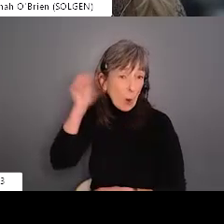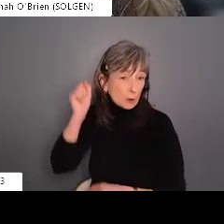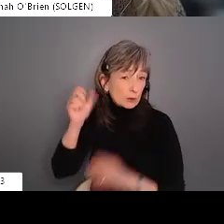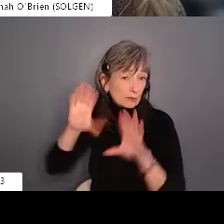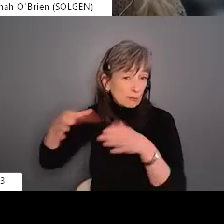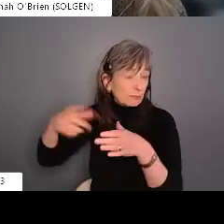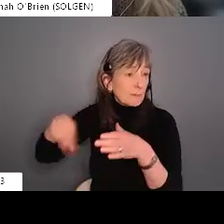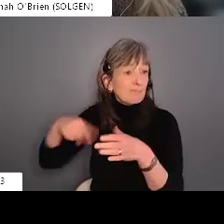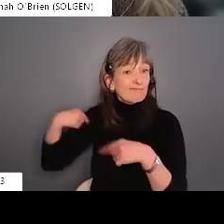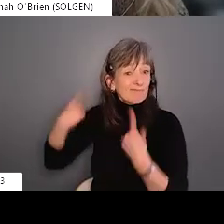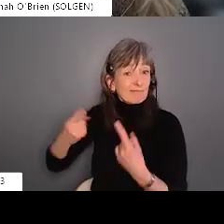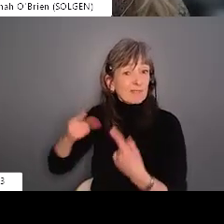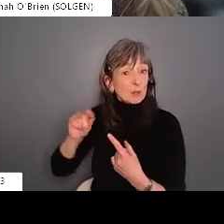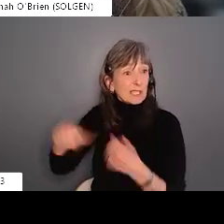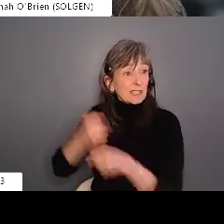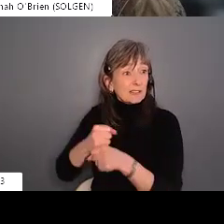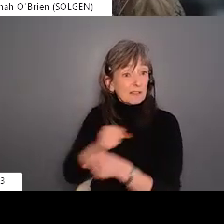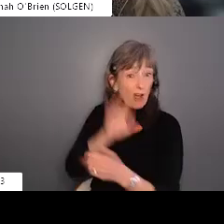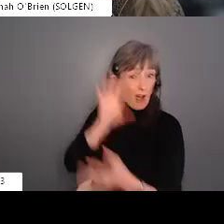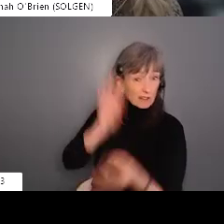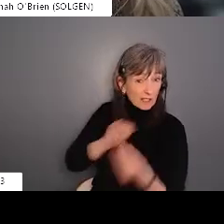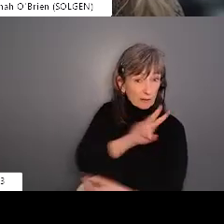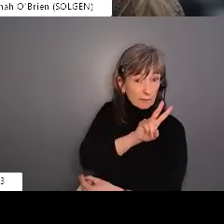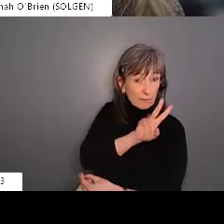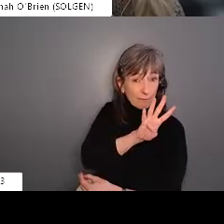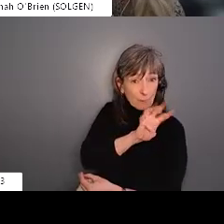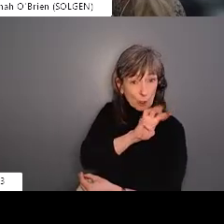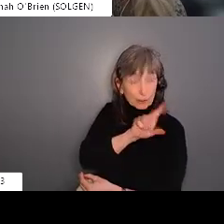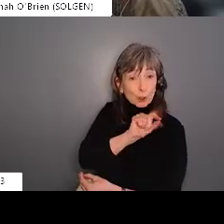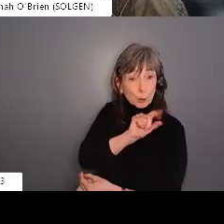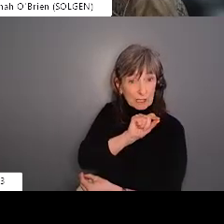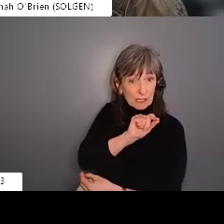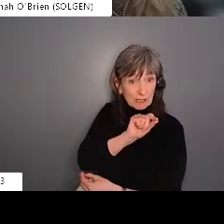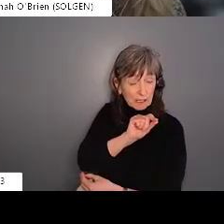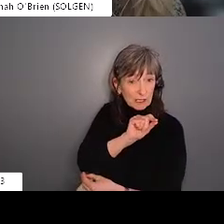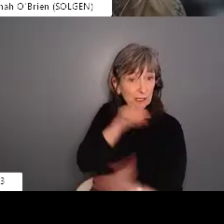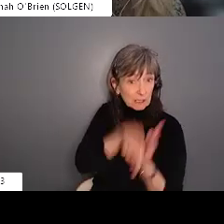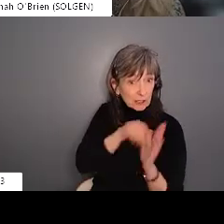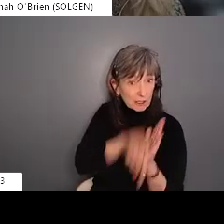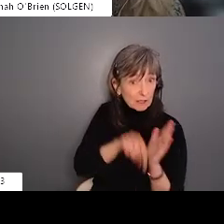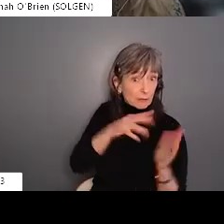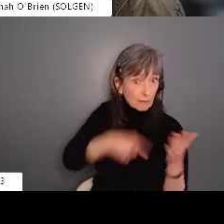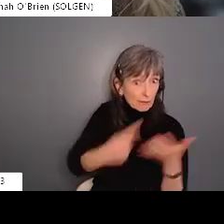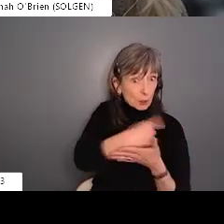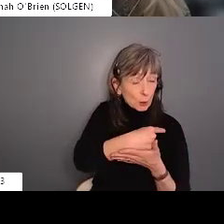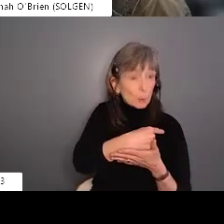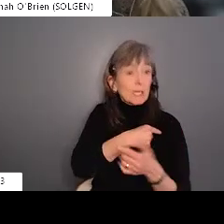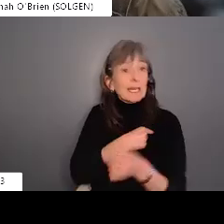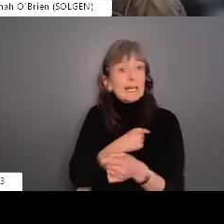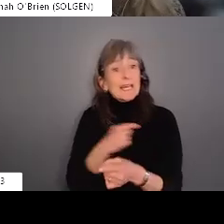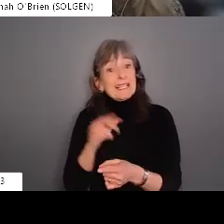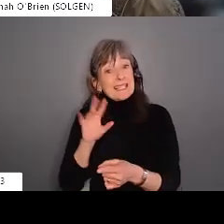years, out of the 420 cases reviewed by the committee, 76 cases, so